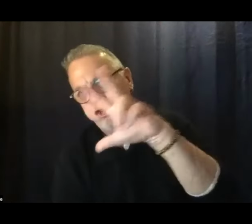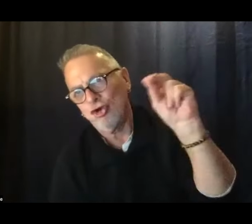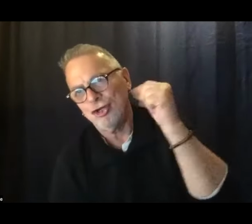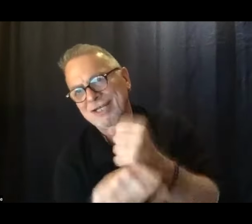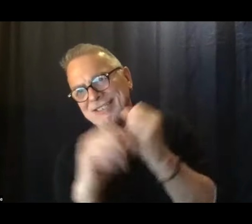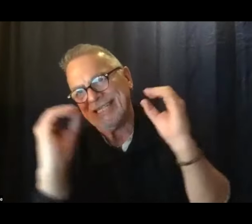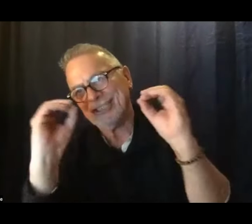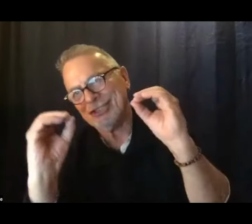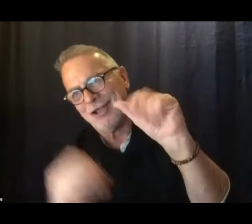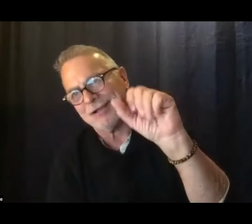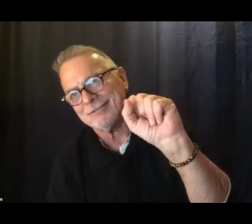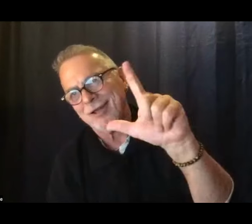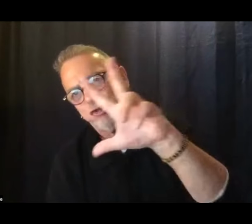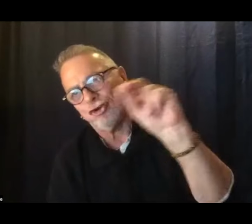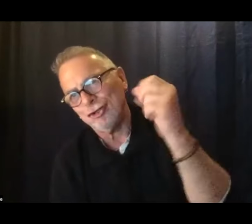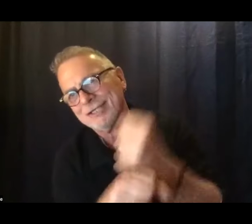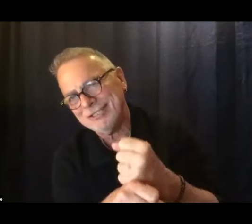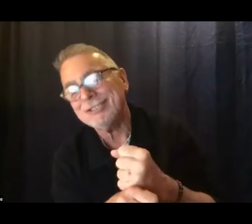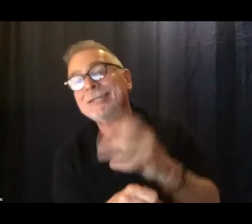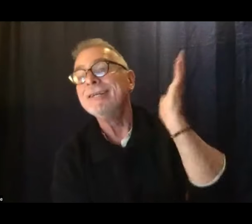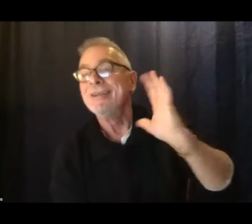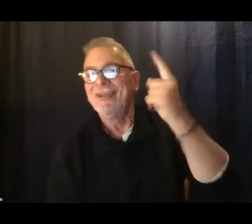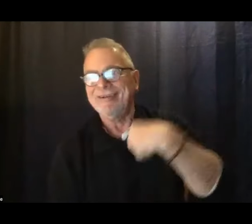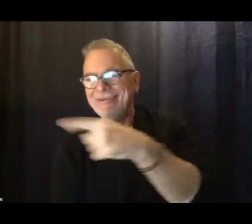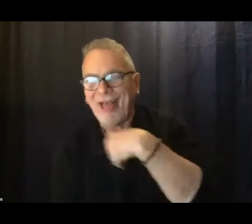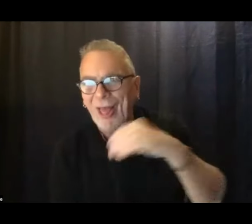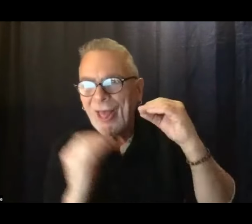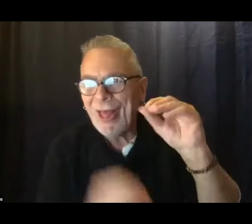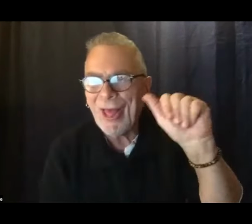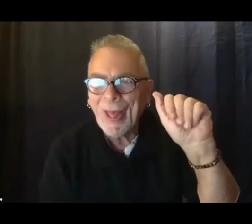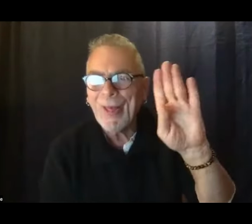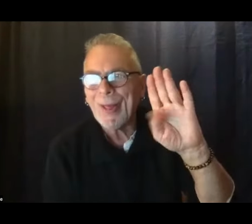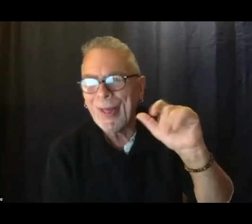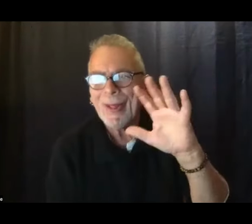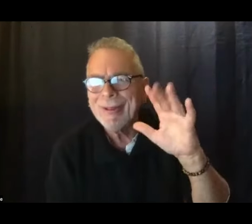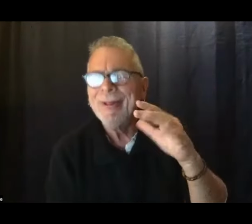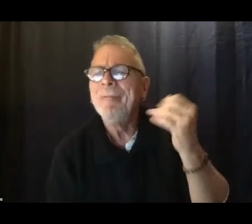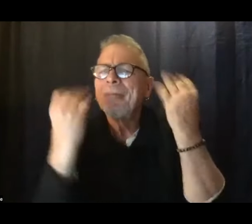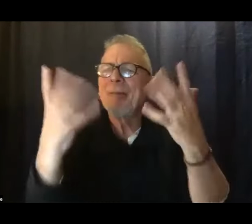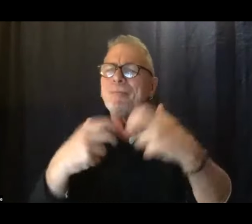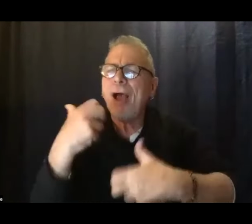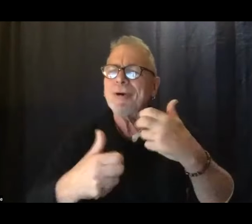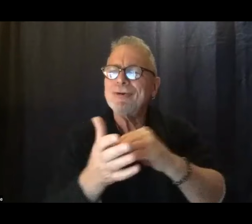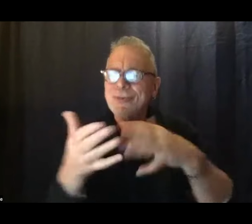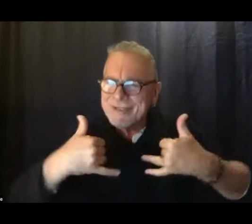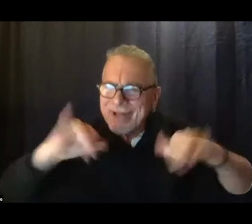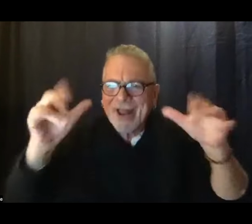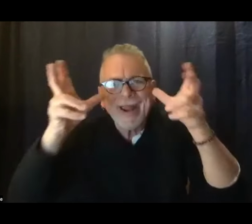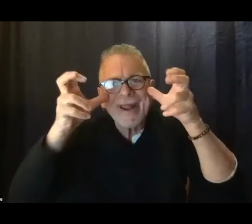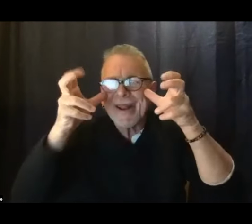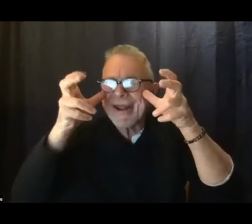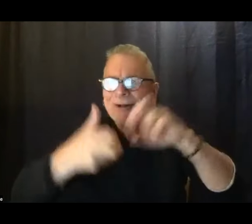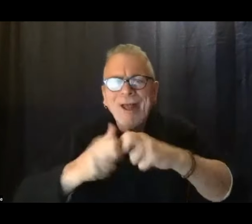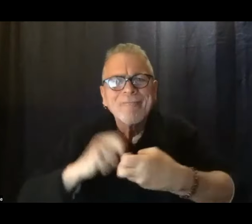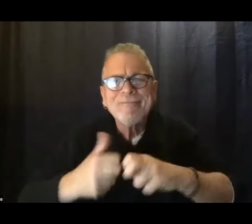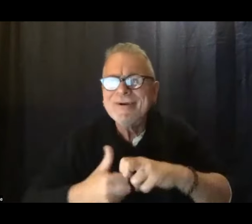Prior to my current methods, because 30 years of teaching ASL, and in the past, I did utilize that. I use, okay, here's the A,